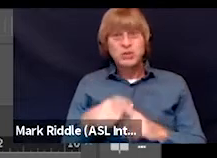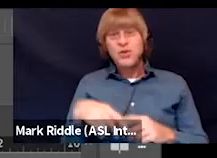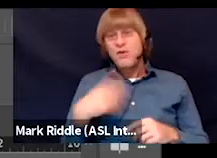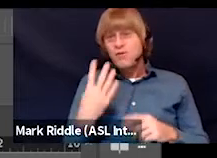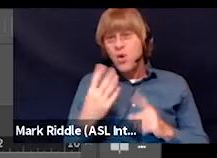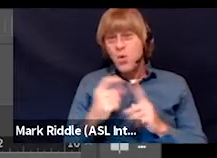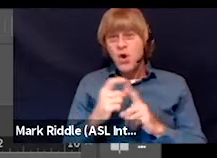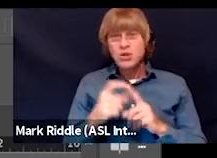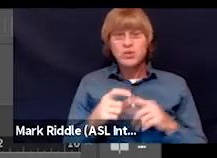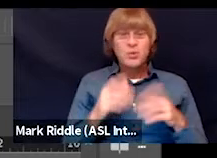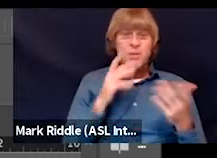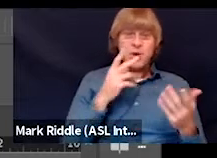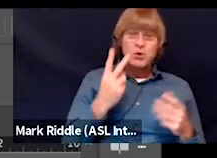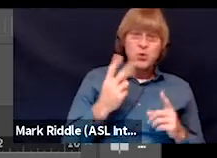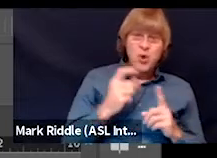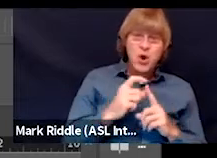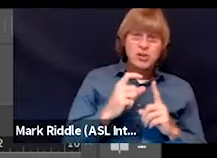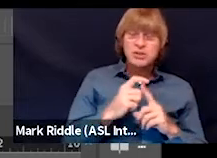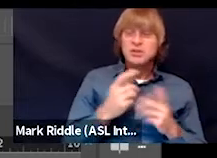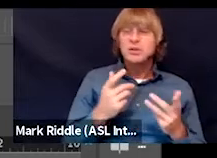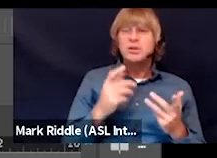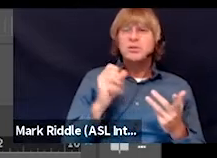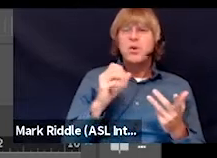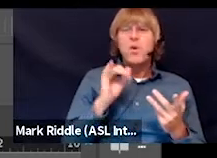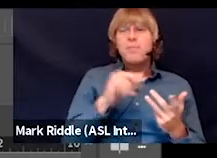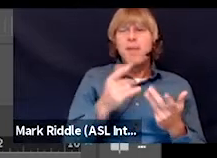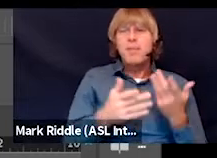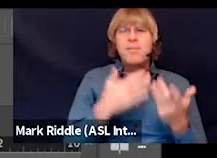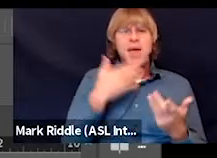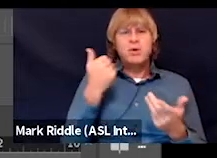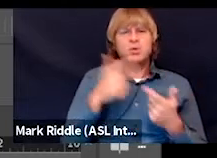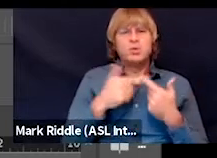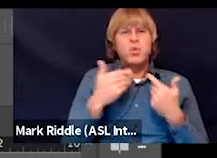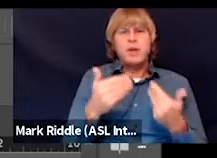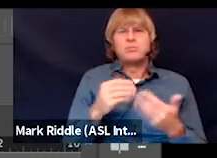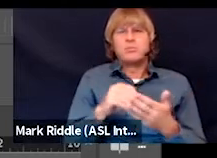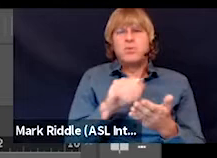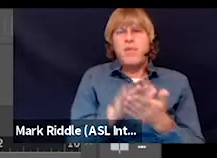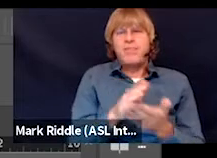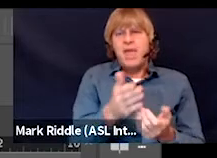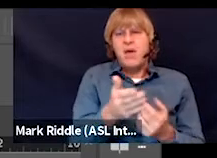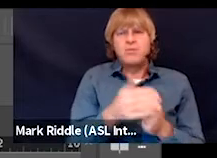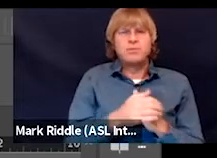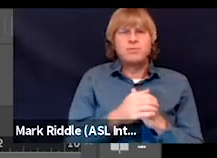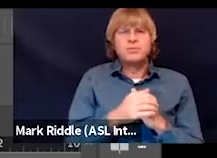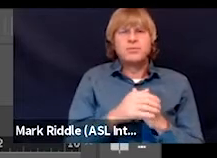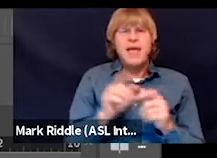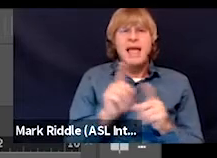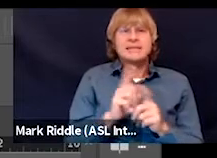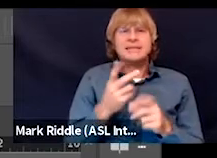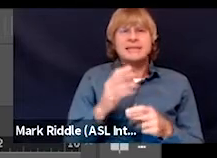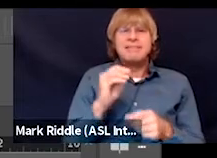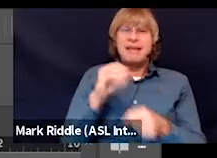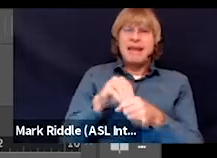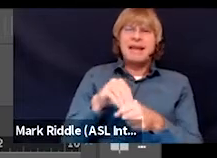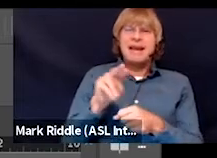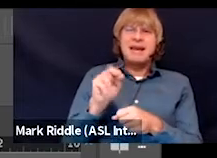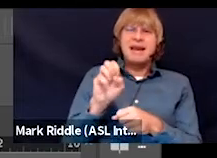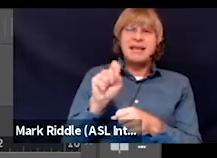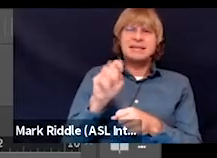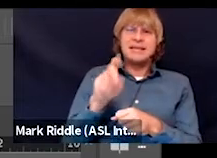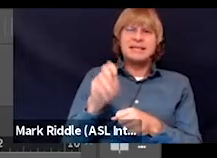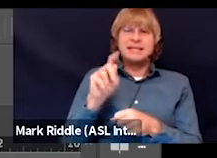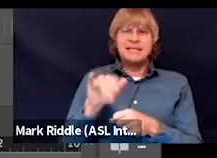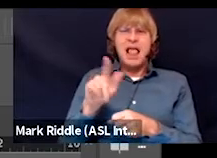words? Is it going to be 2 words? And it might be better to just put that in as an in nested style function.